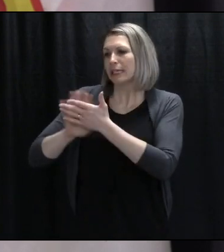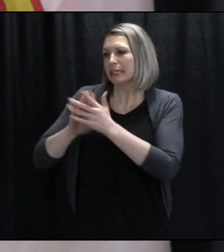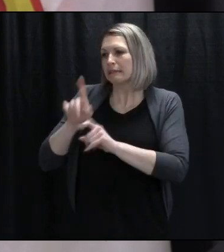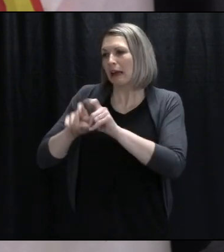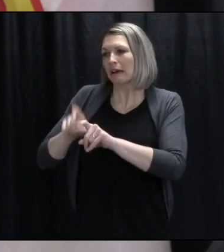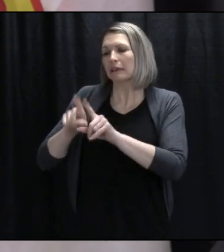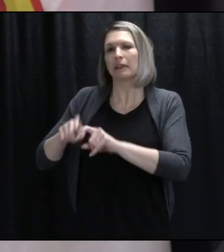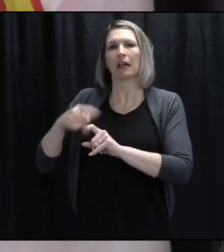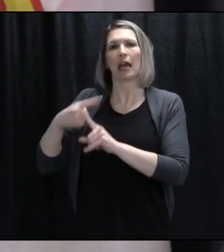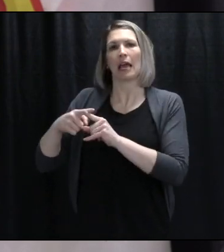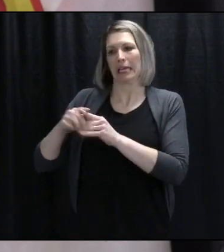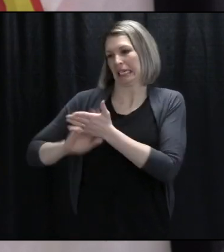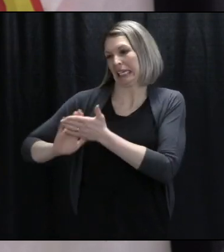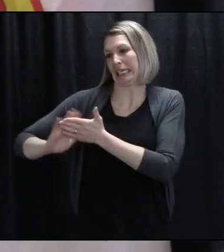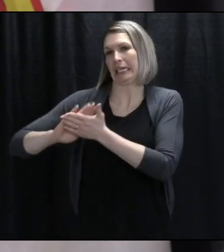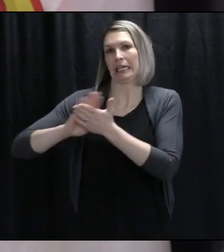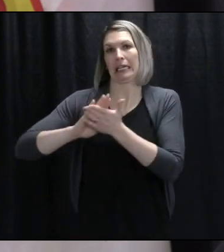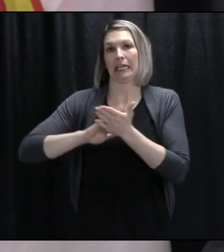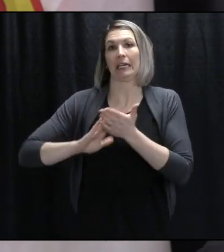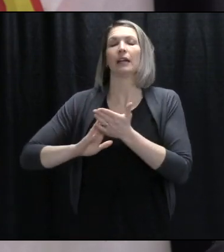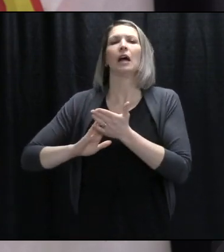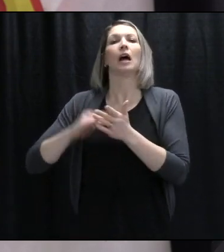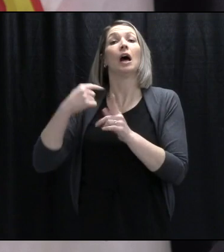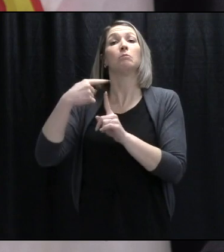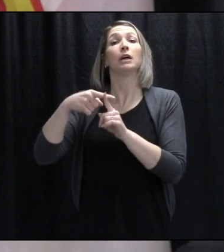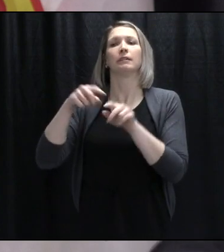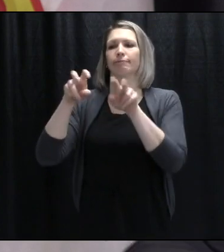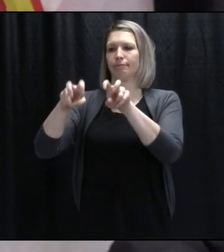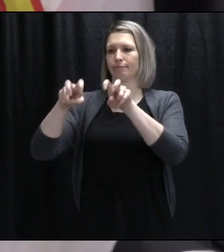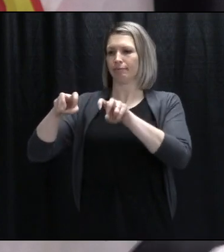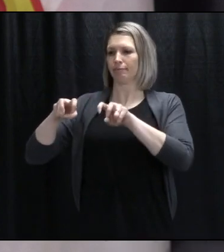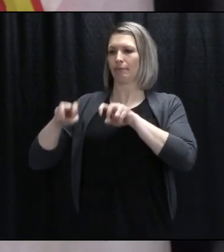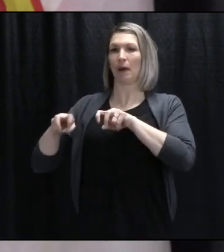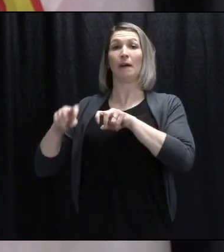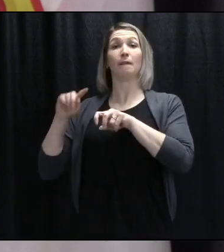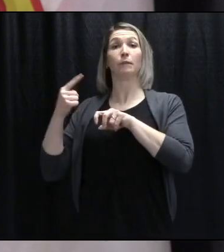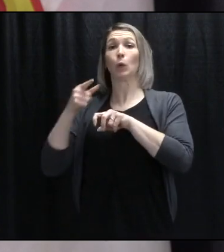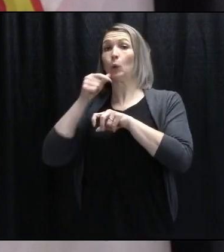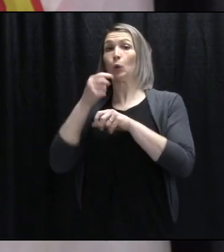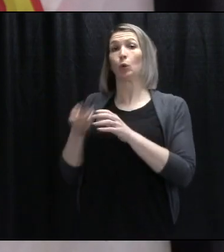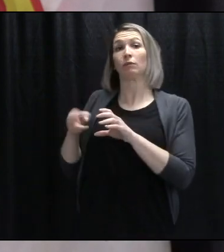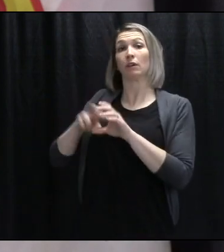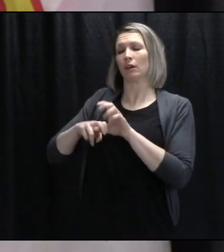in the back will load first. This will allow the